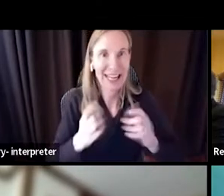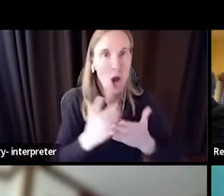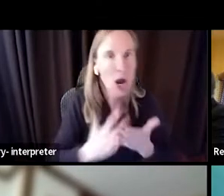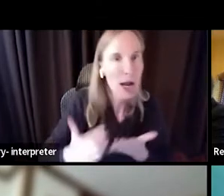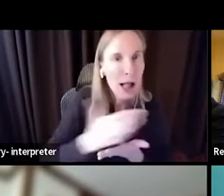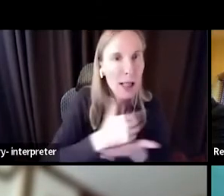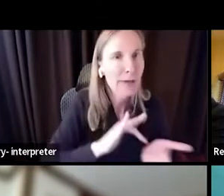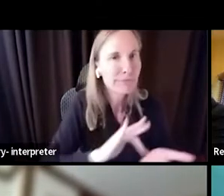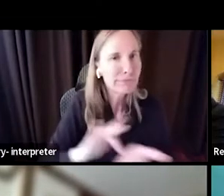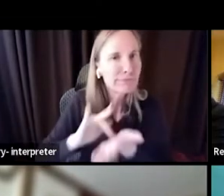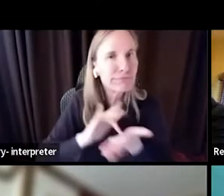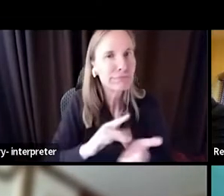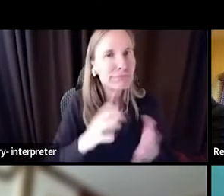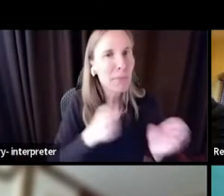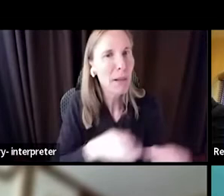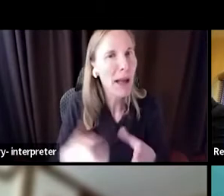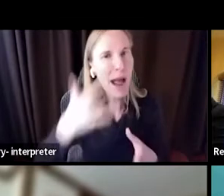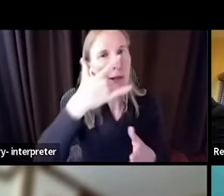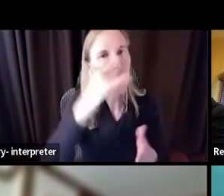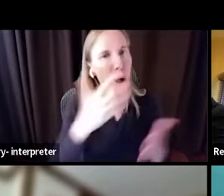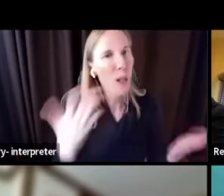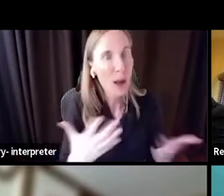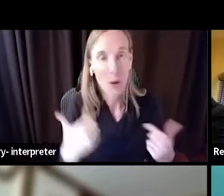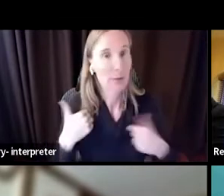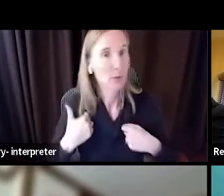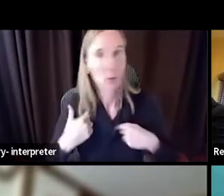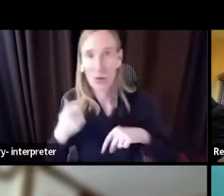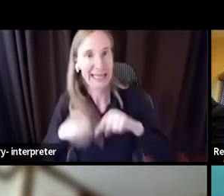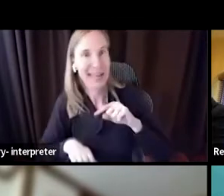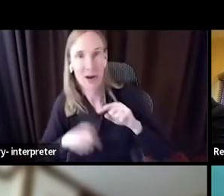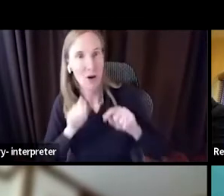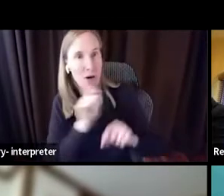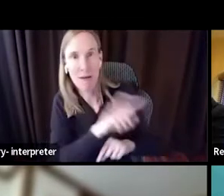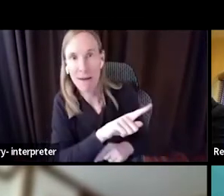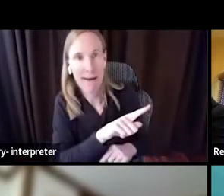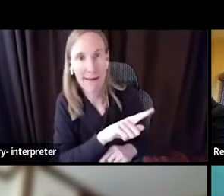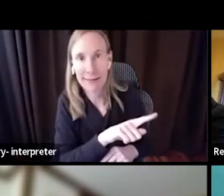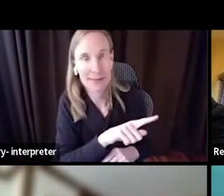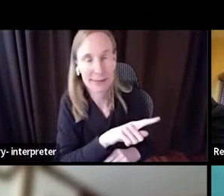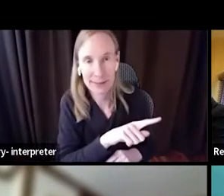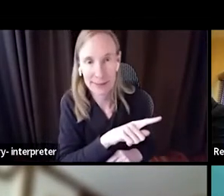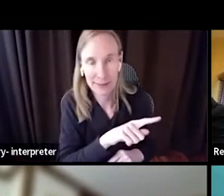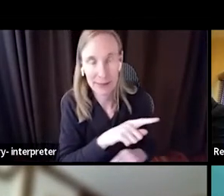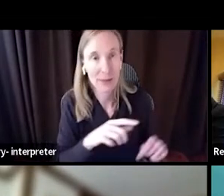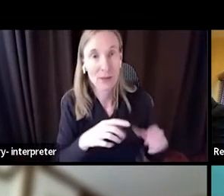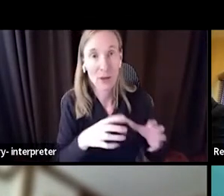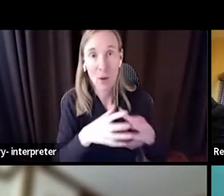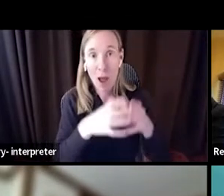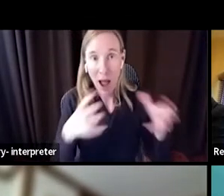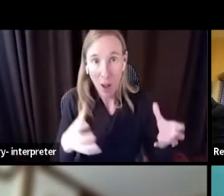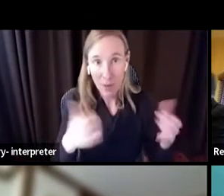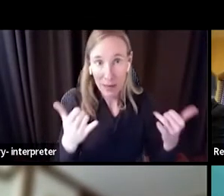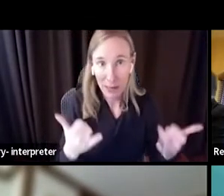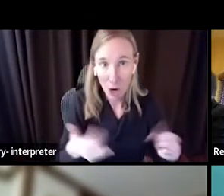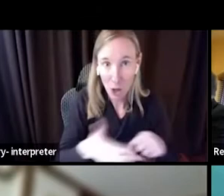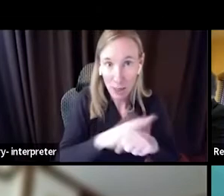unsure at this point how many of those plans cover hearing aids and if they would decide to in the future.